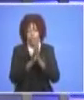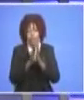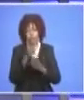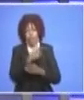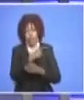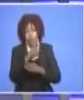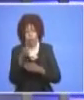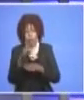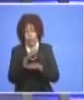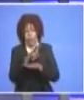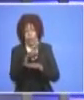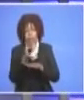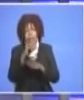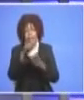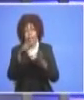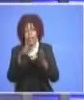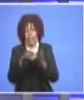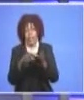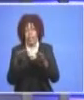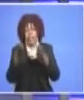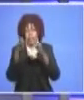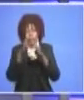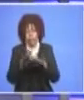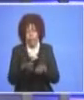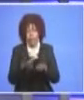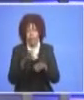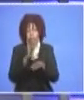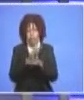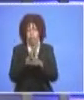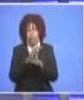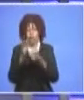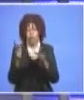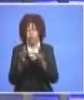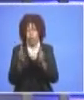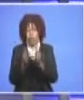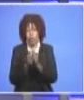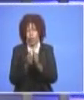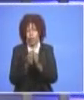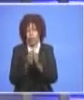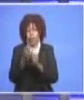have been impacted by this tragic event. The ministry has also been in contact with the